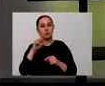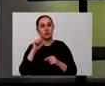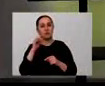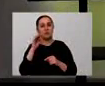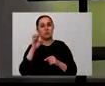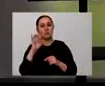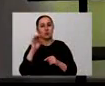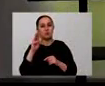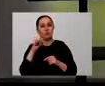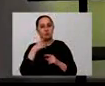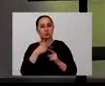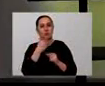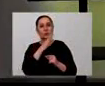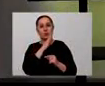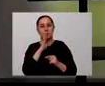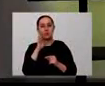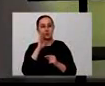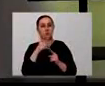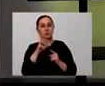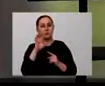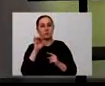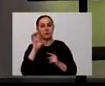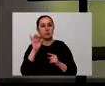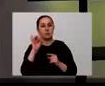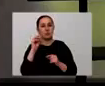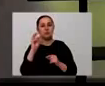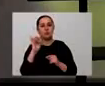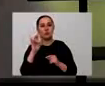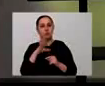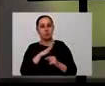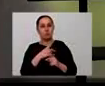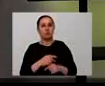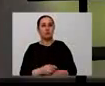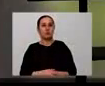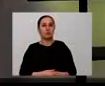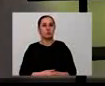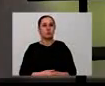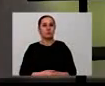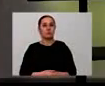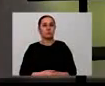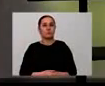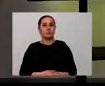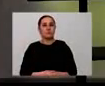ataladi. Demak, uning onasining ismi Bibijon bo'lgan ekan.